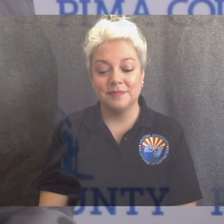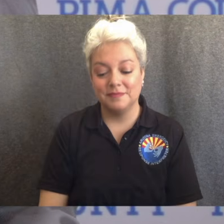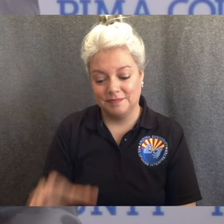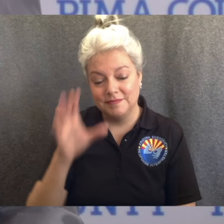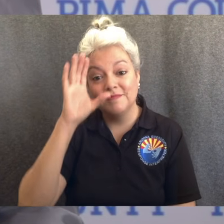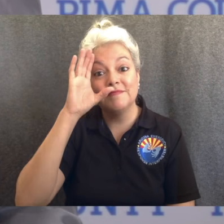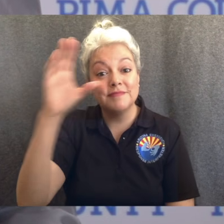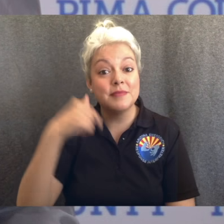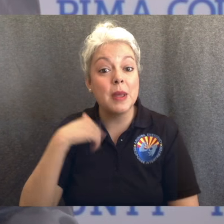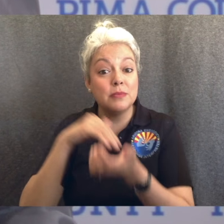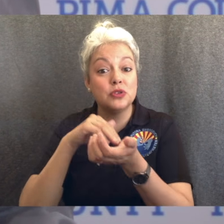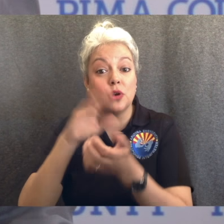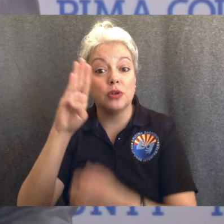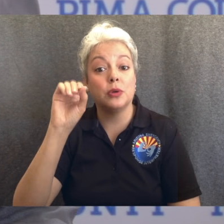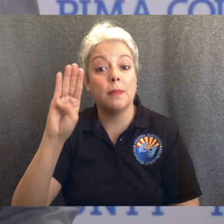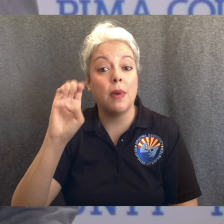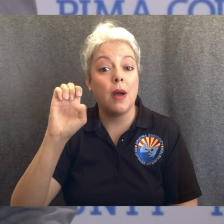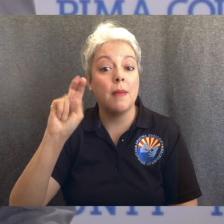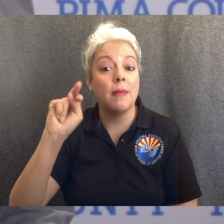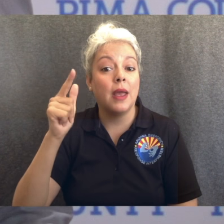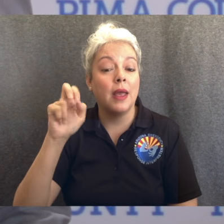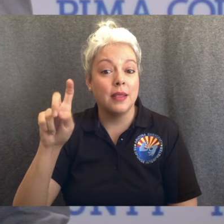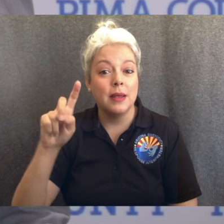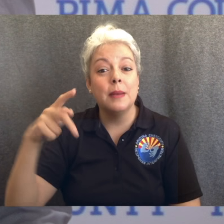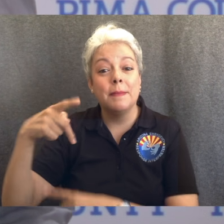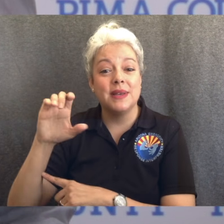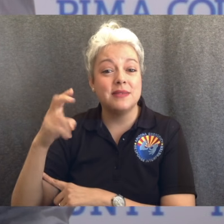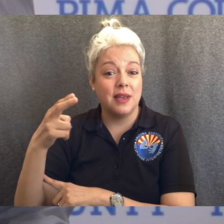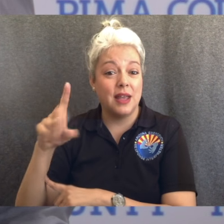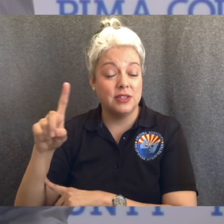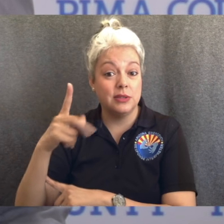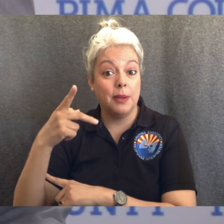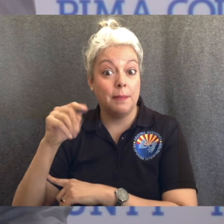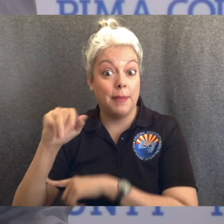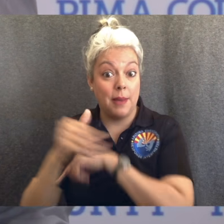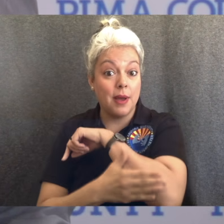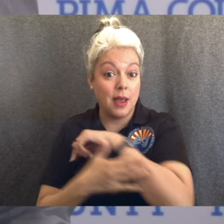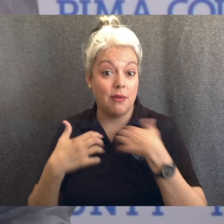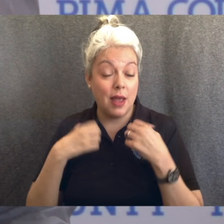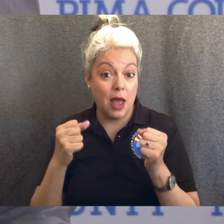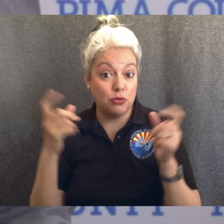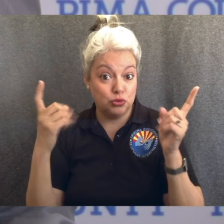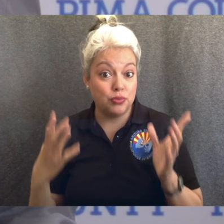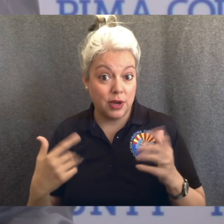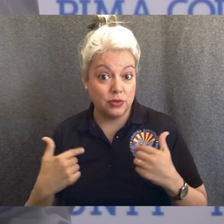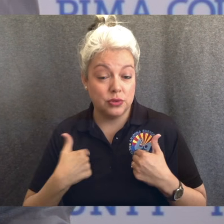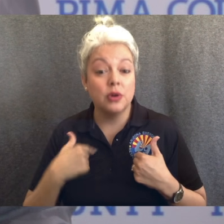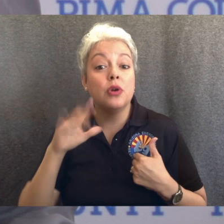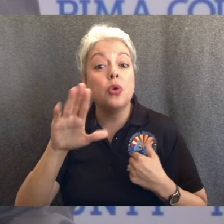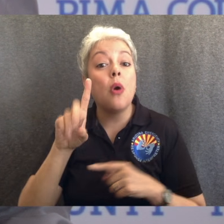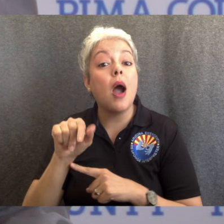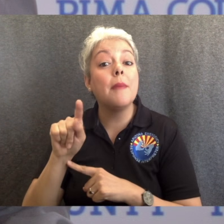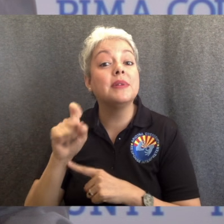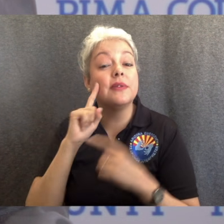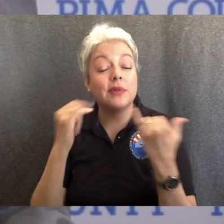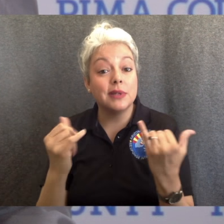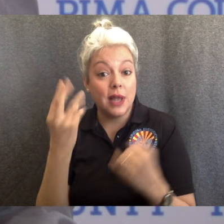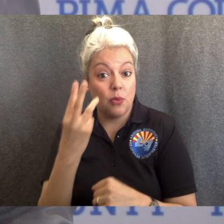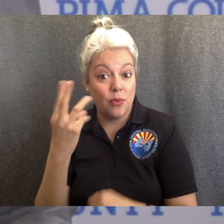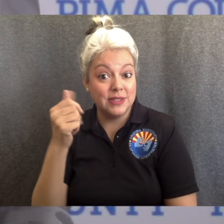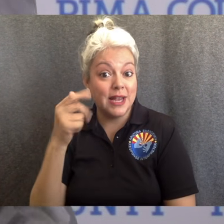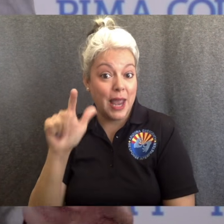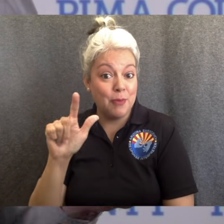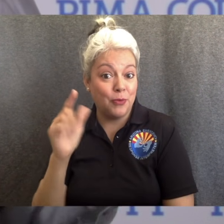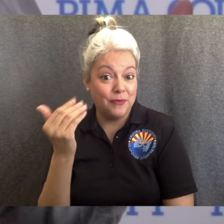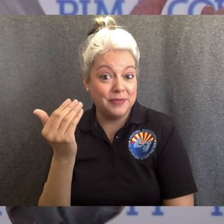I'm Dr. Bob England, Pima County Health Director, and this is your Pima County Public Health Update for April 15, 2020. Happy Tax Day,